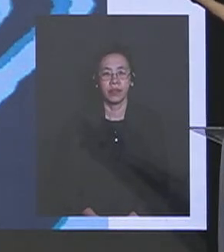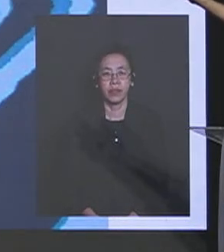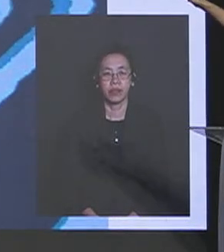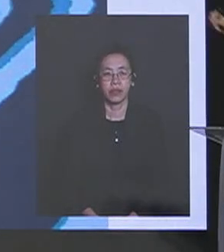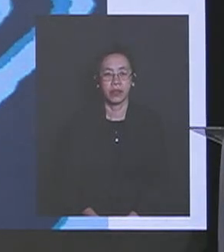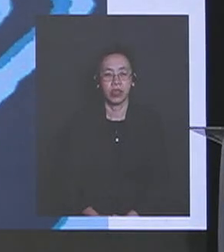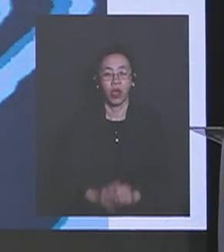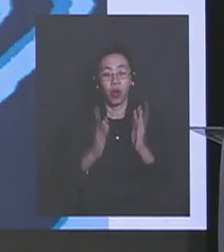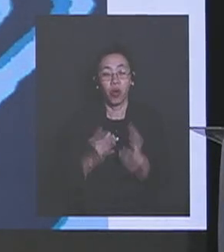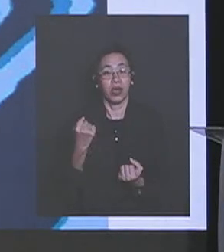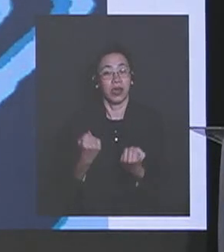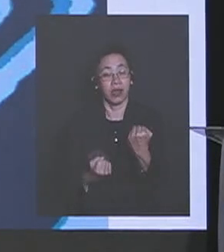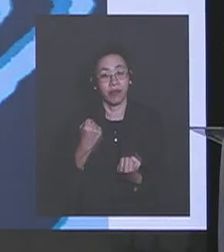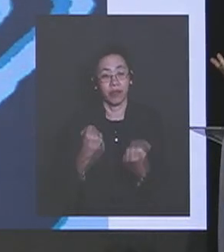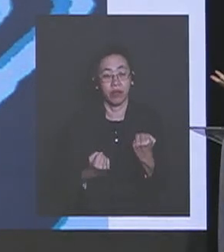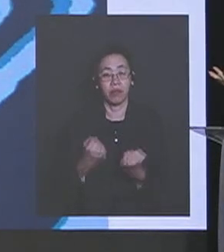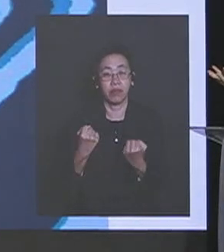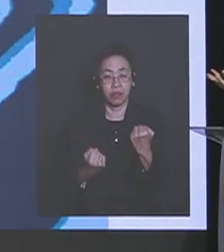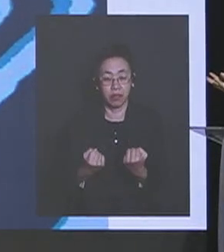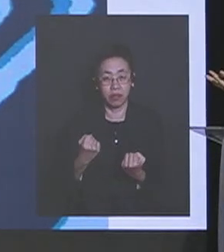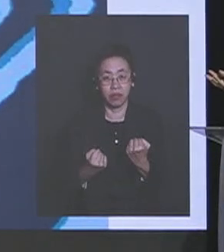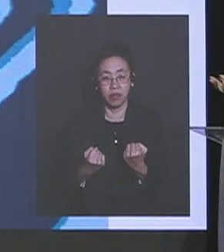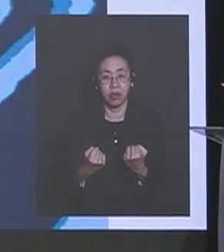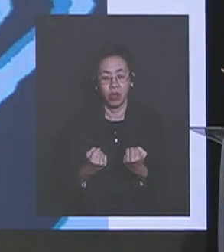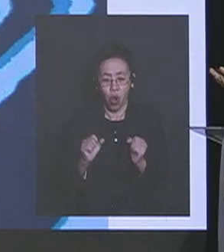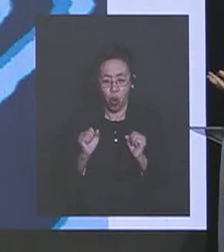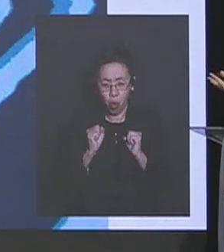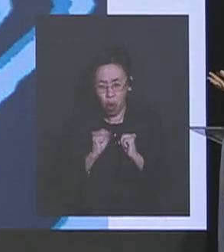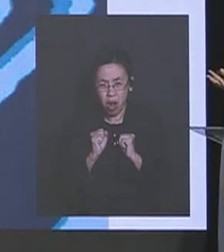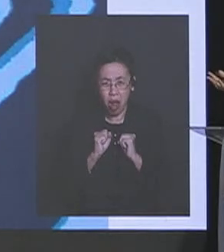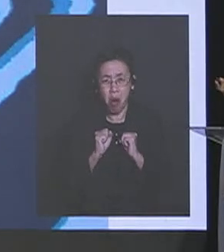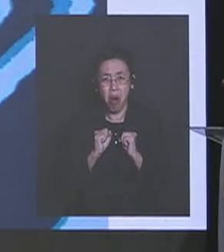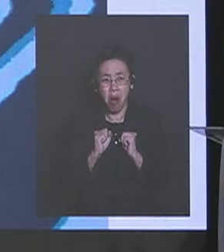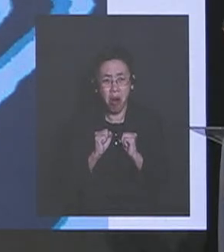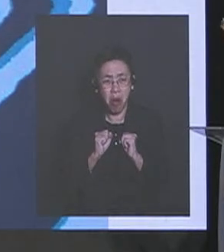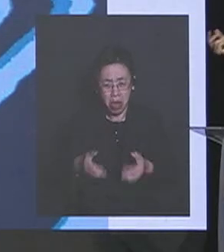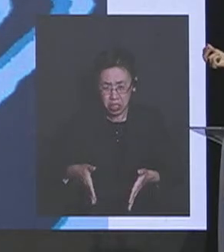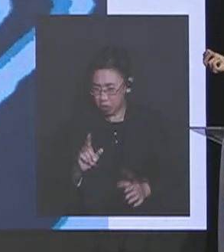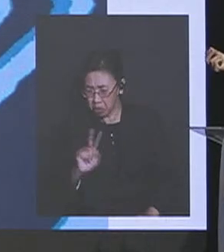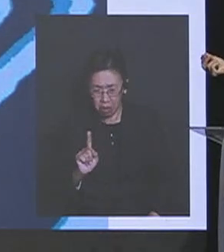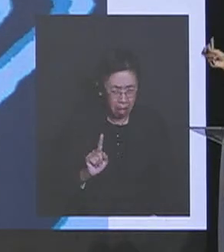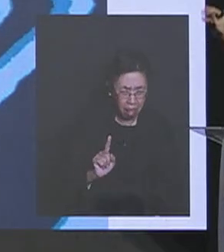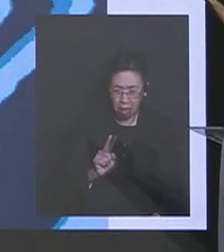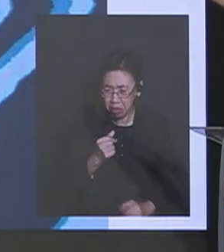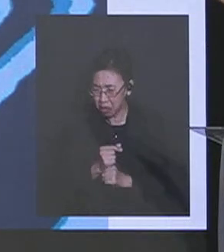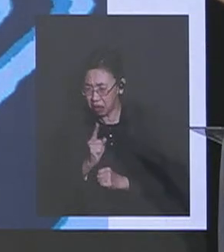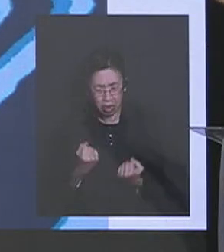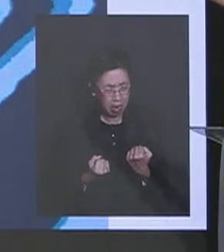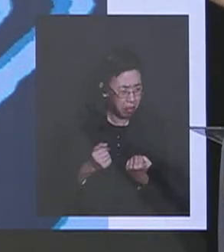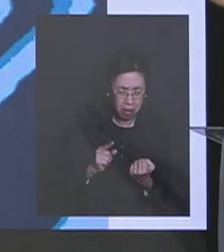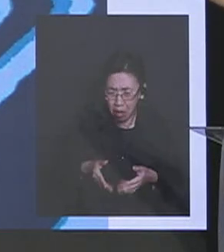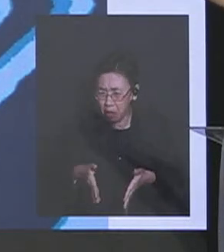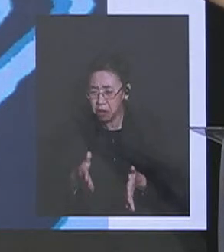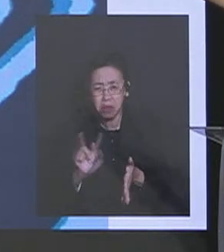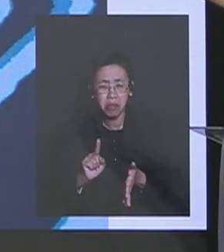you can't take away my street. So the idea, okay, if it doesn't work, we'll take it away. But we knew, and the head of transportation knew, that once you create the